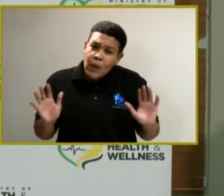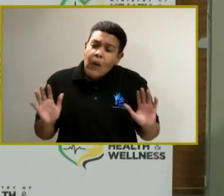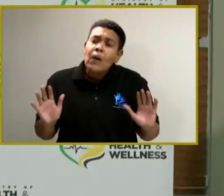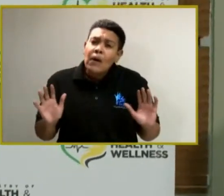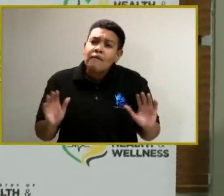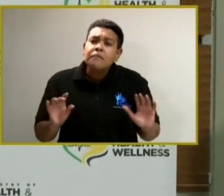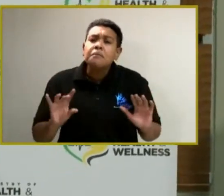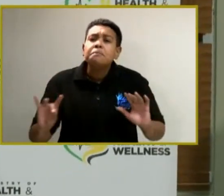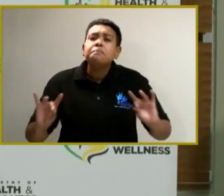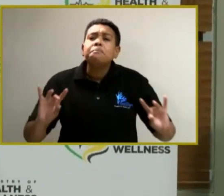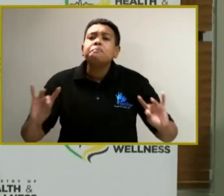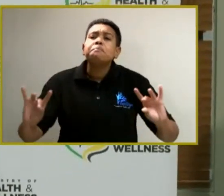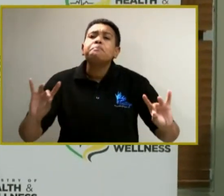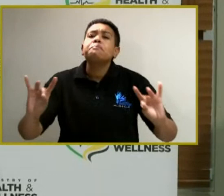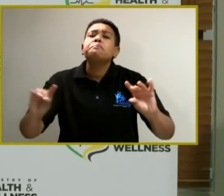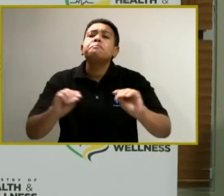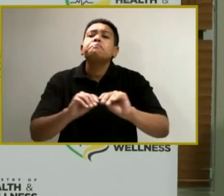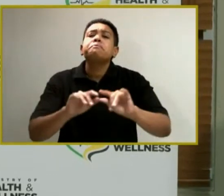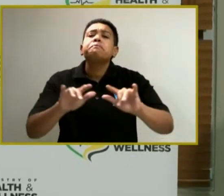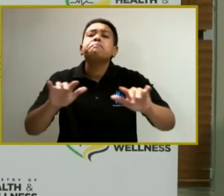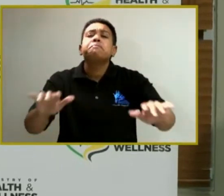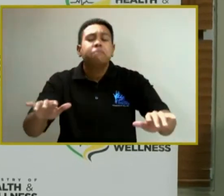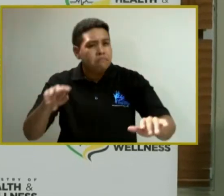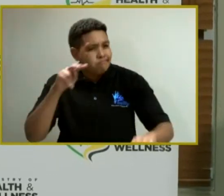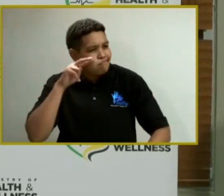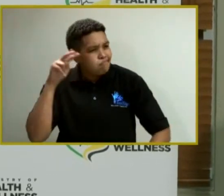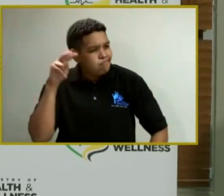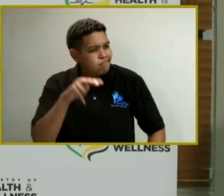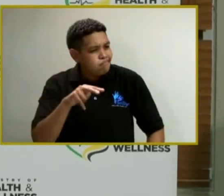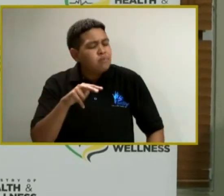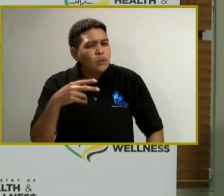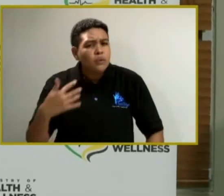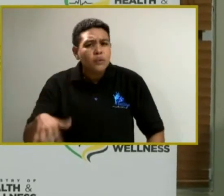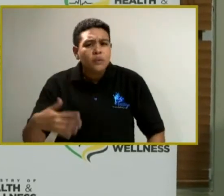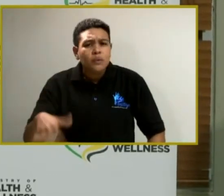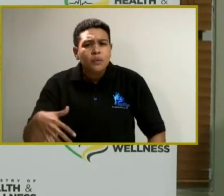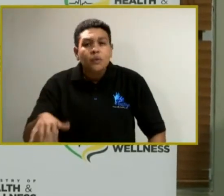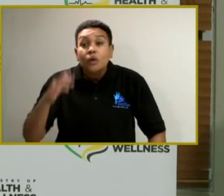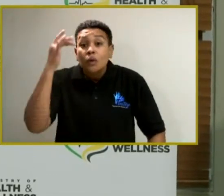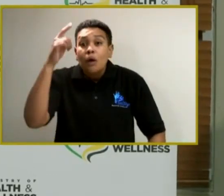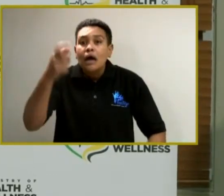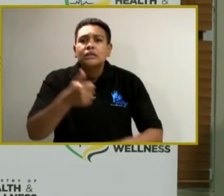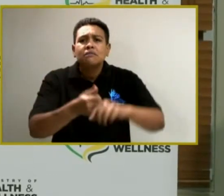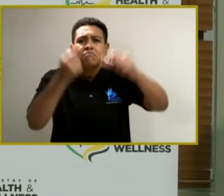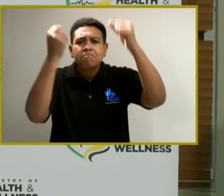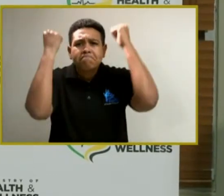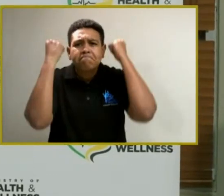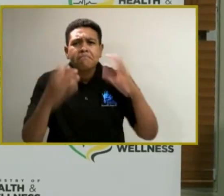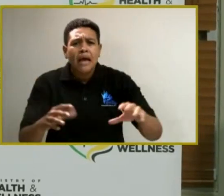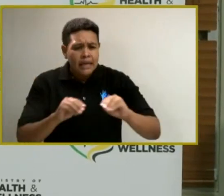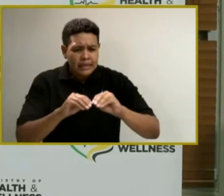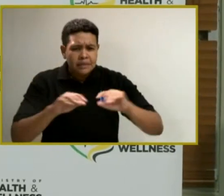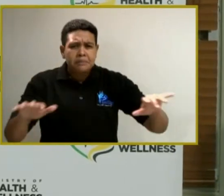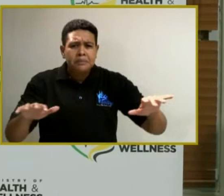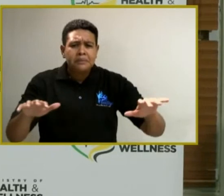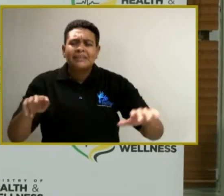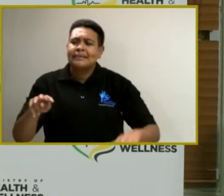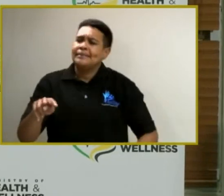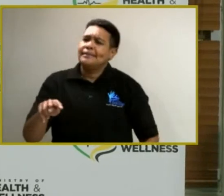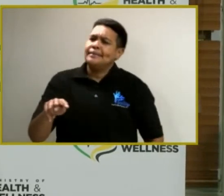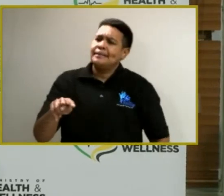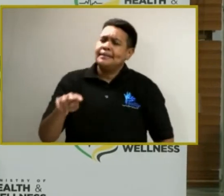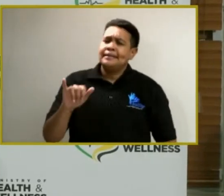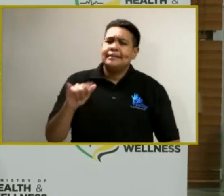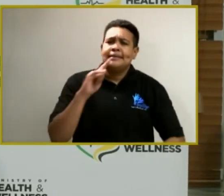COVID-19 infections in the population. And of course, because of the sheer numbers, we are seeing an increase